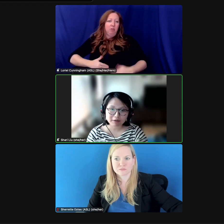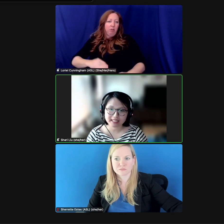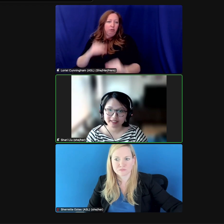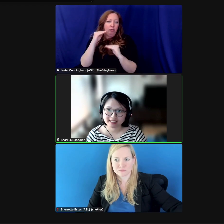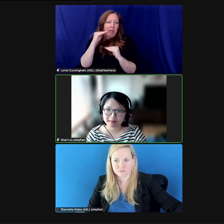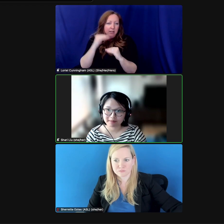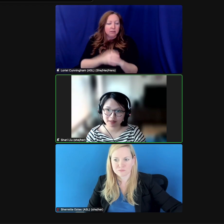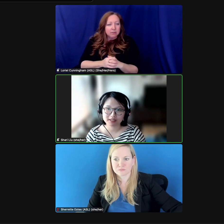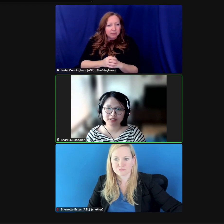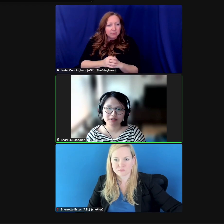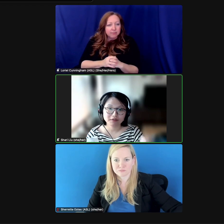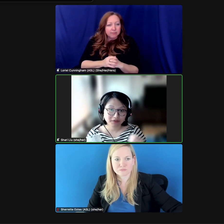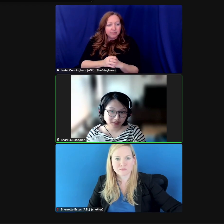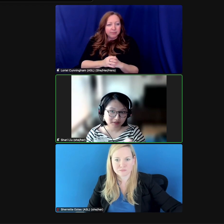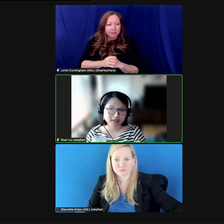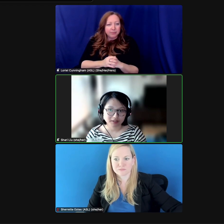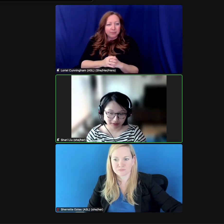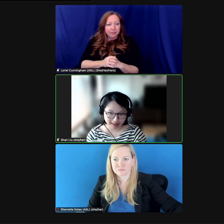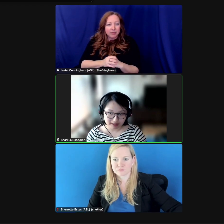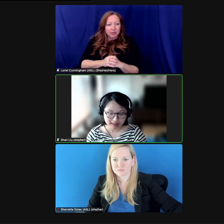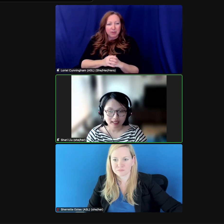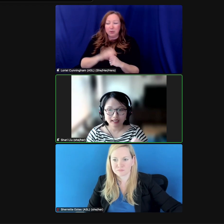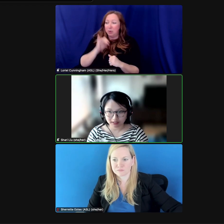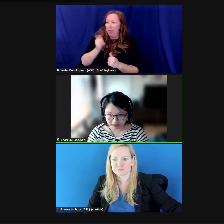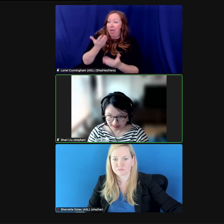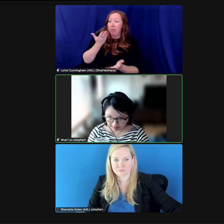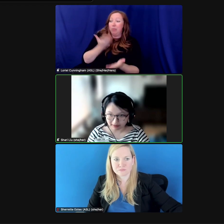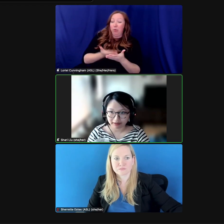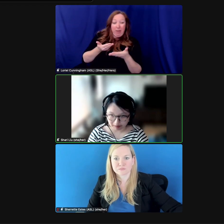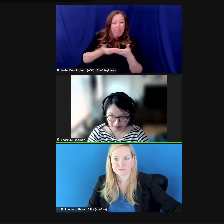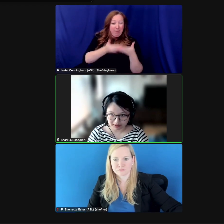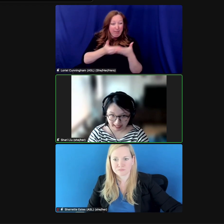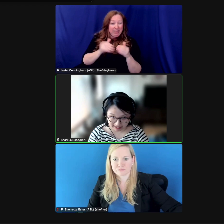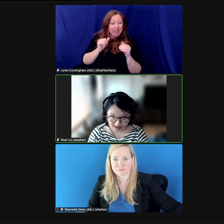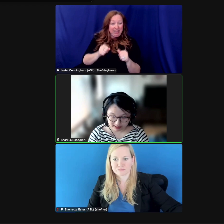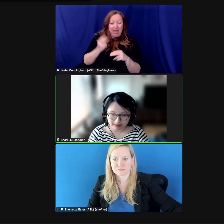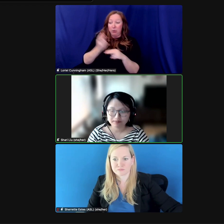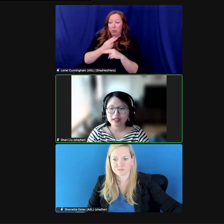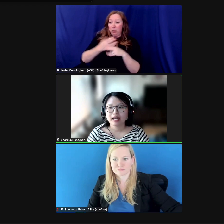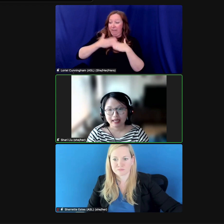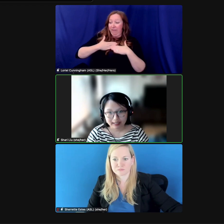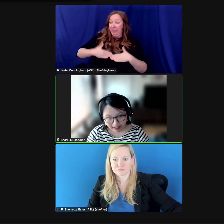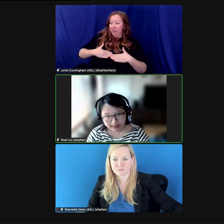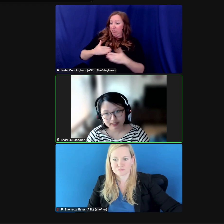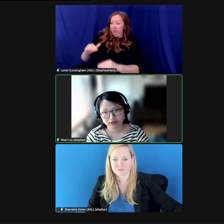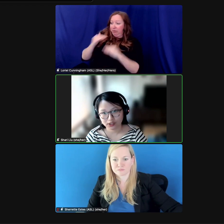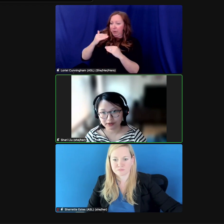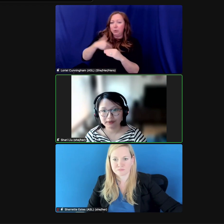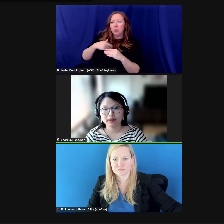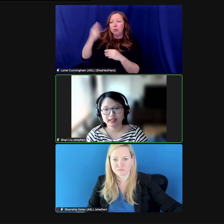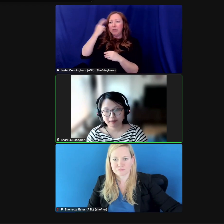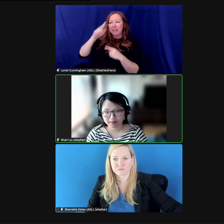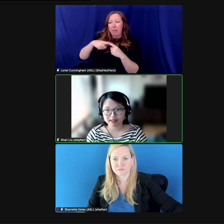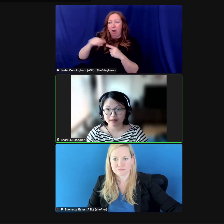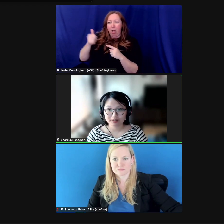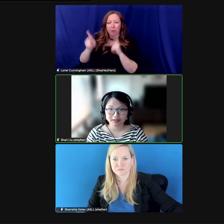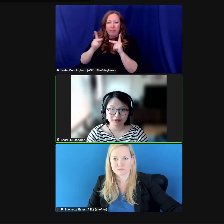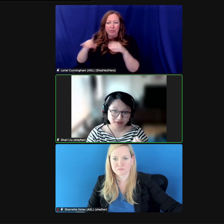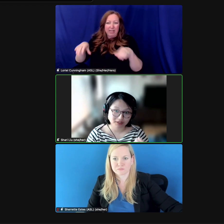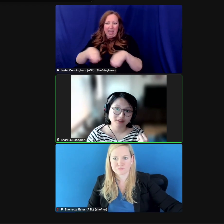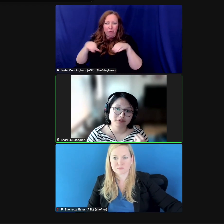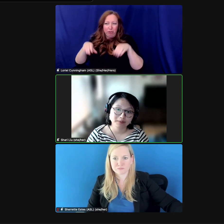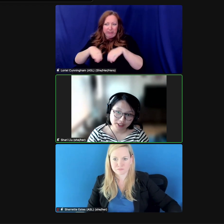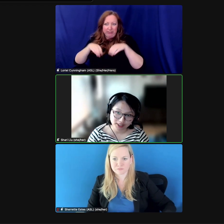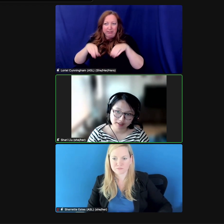So that was evidence that babies use physical constraints to reason about other people's actions. And next, I'll show you that babies also